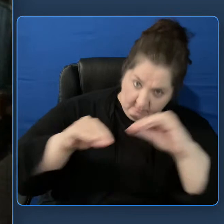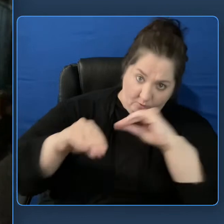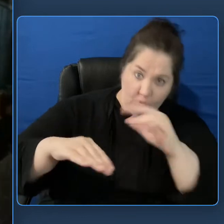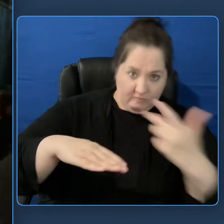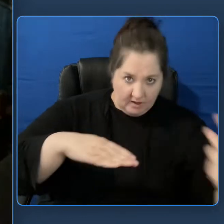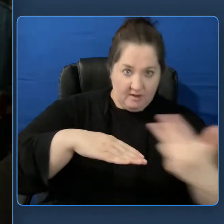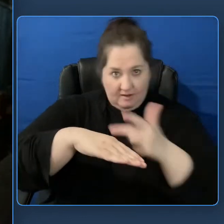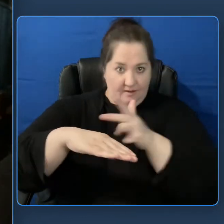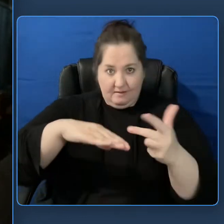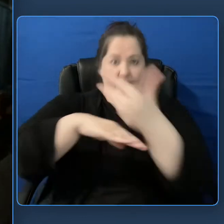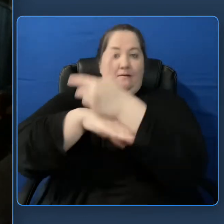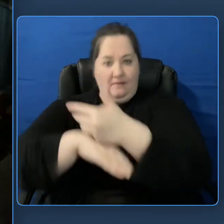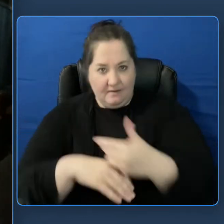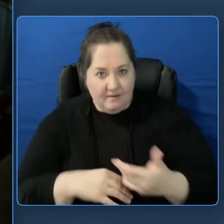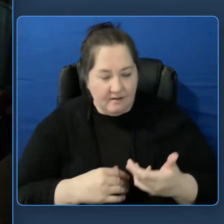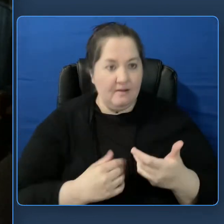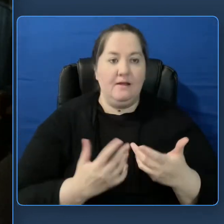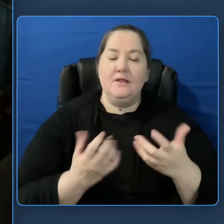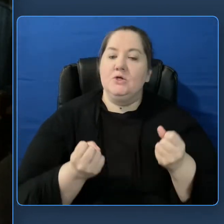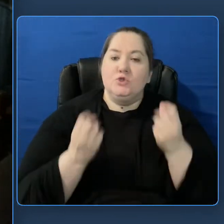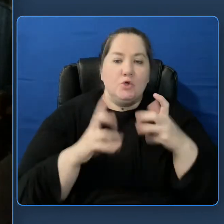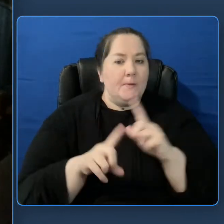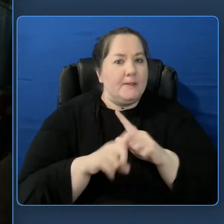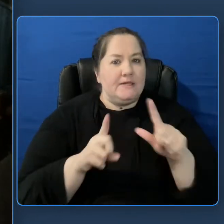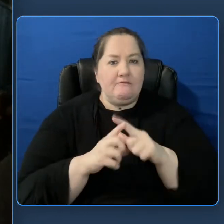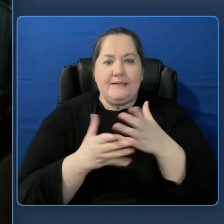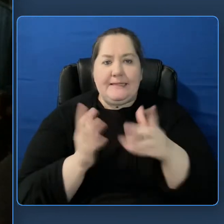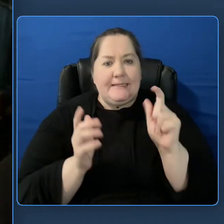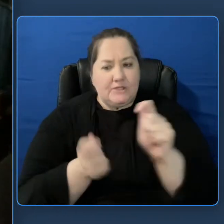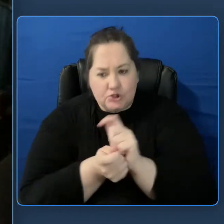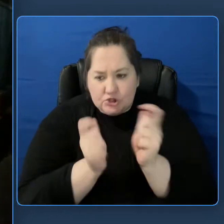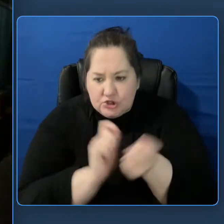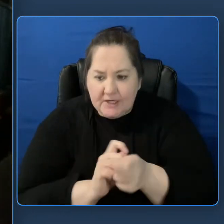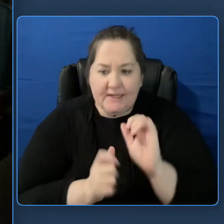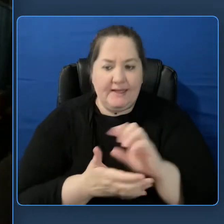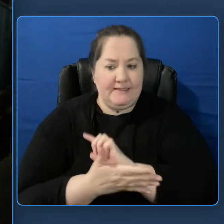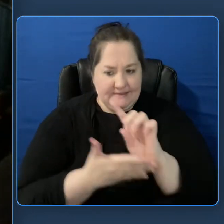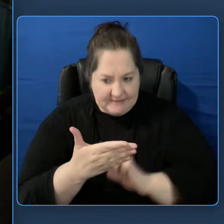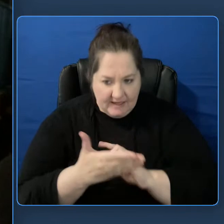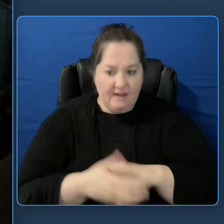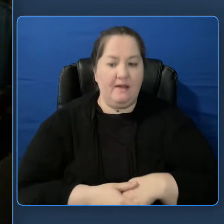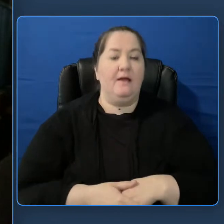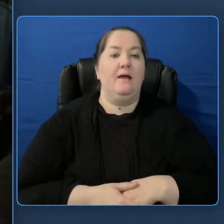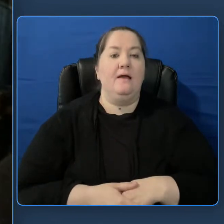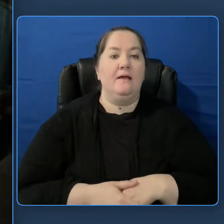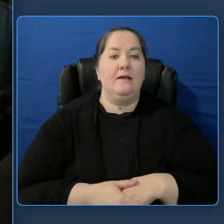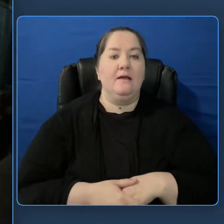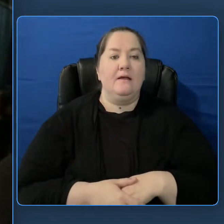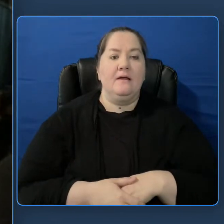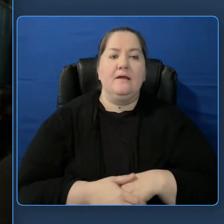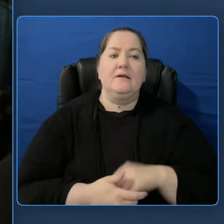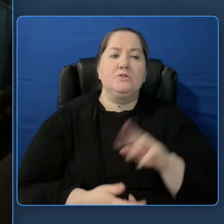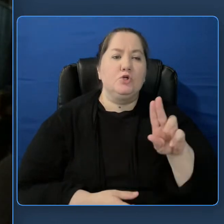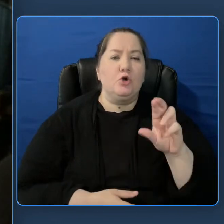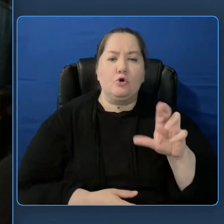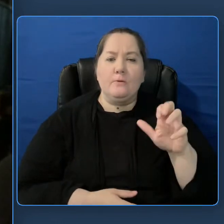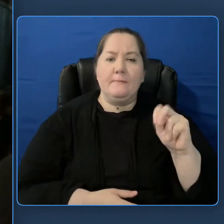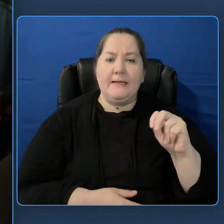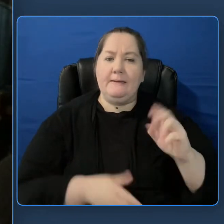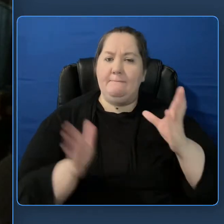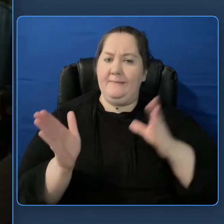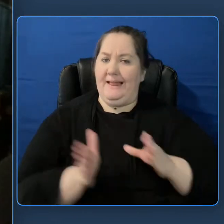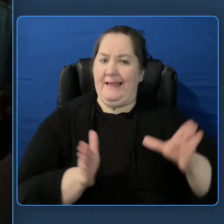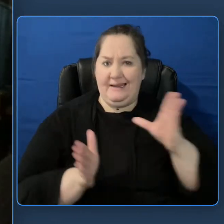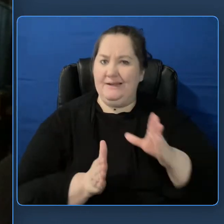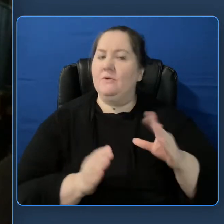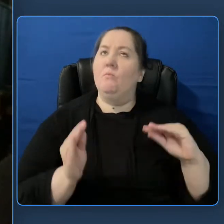too. So there's just so many things that need to change in that design. I almost think that's an urban planning thing. Once again, that there needs to be